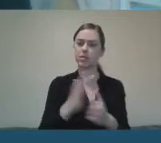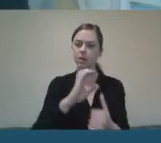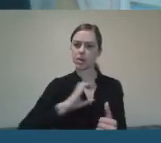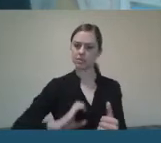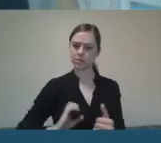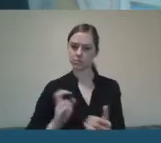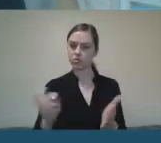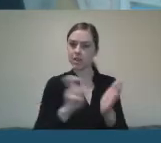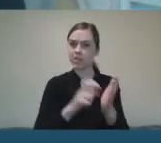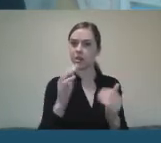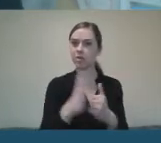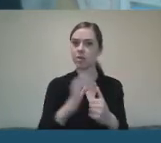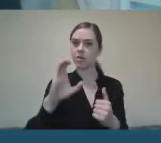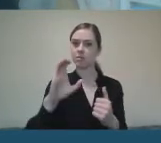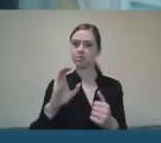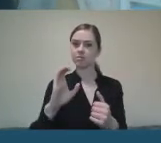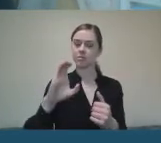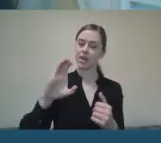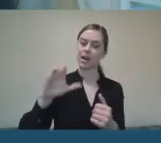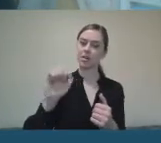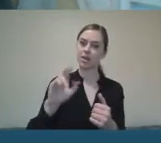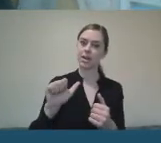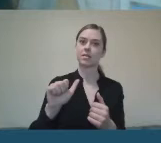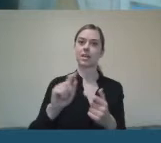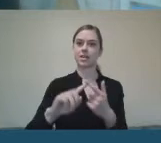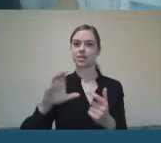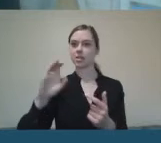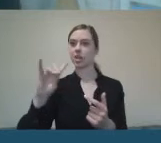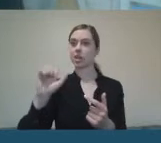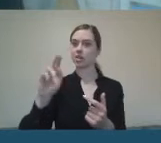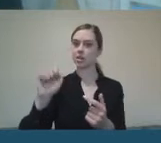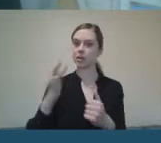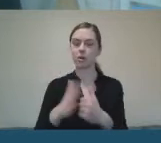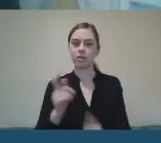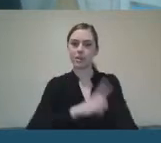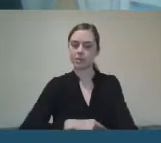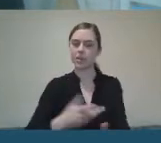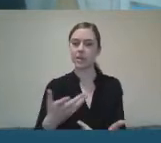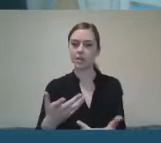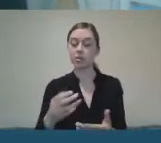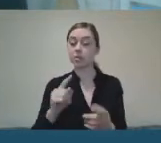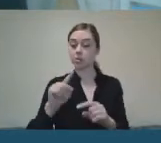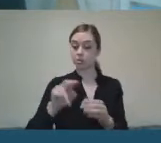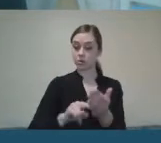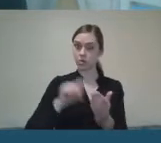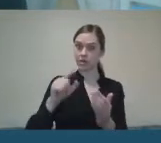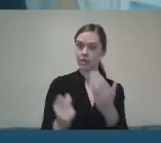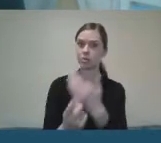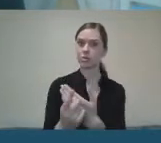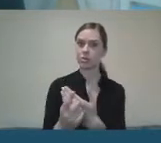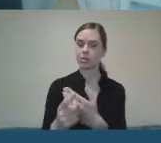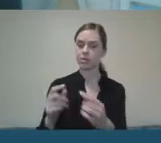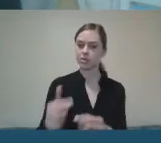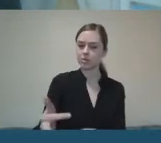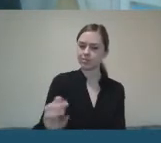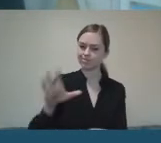Charter for people with a disability. And PARA saw a huge surge then, because we were using the opportunity to highlight that cultural change and that need for